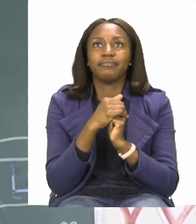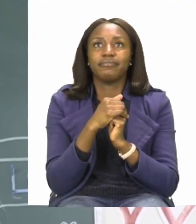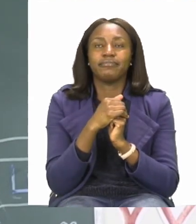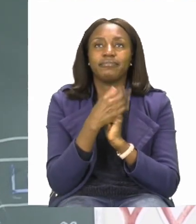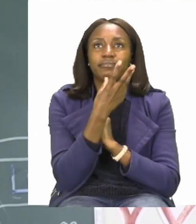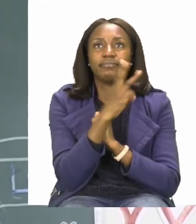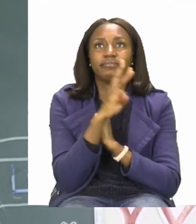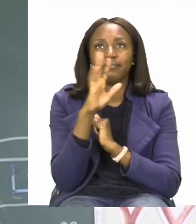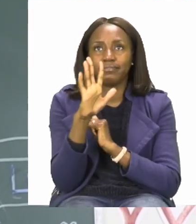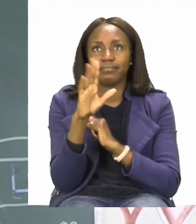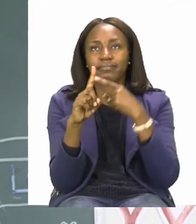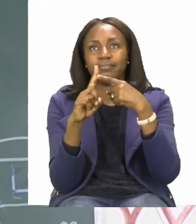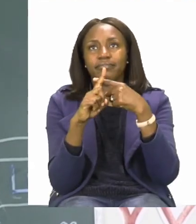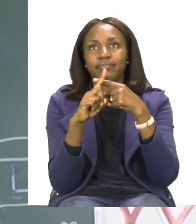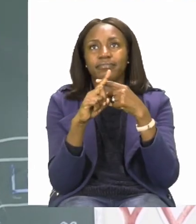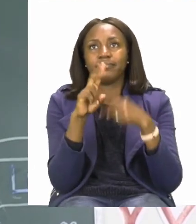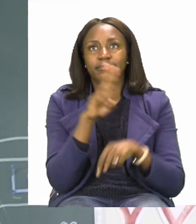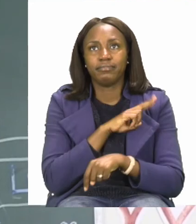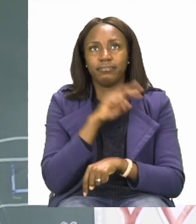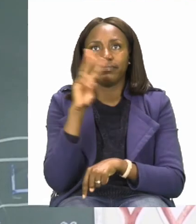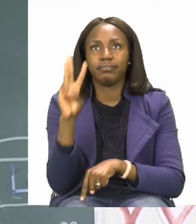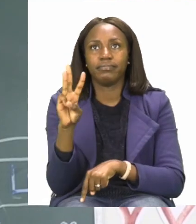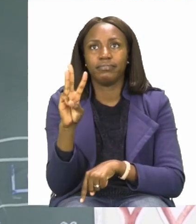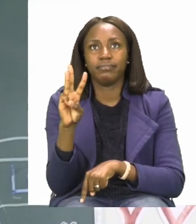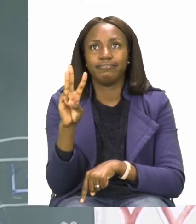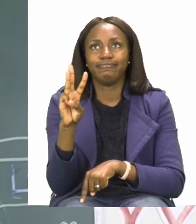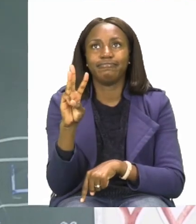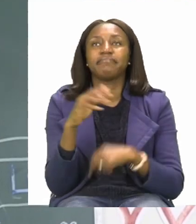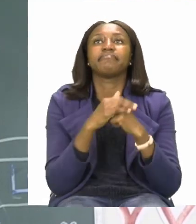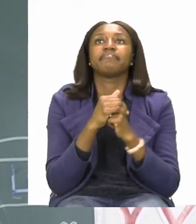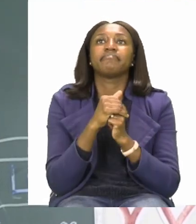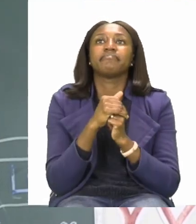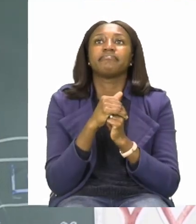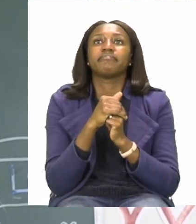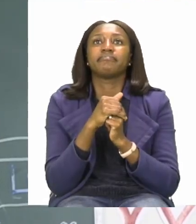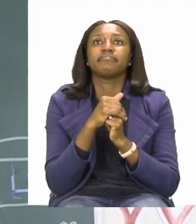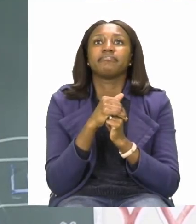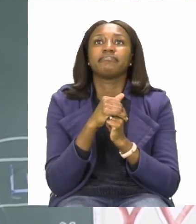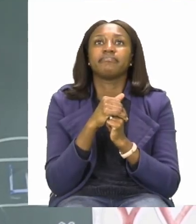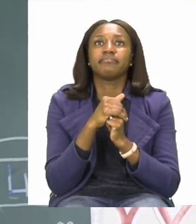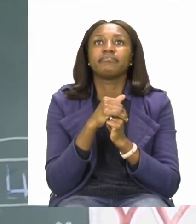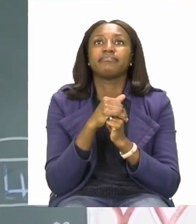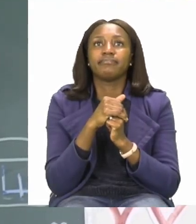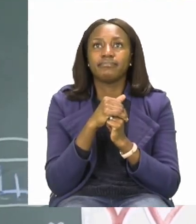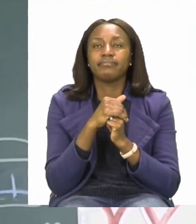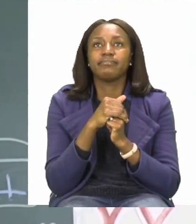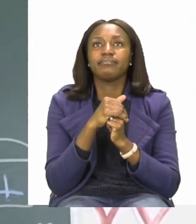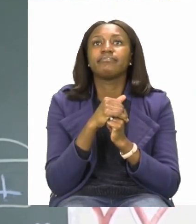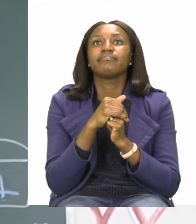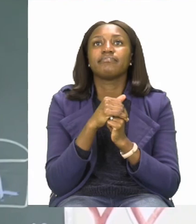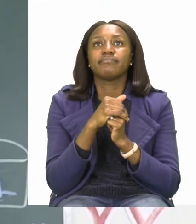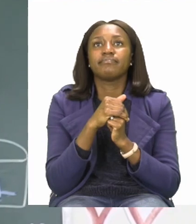says 65 plus 23. We've already labeled our tens and